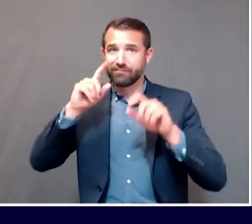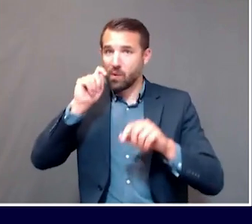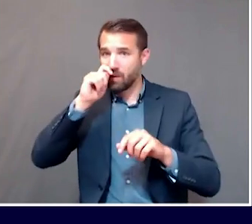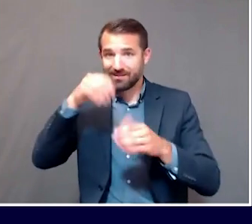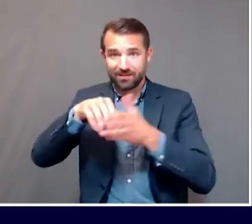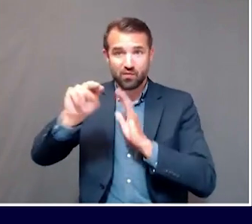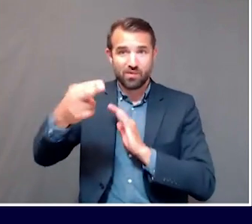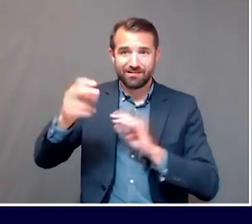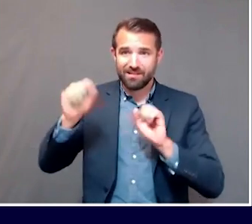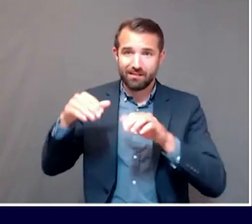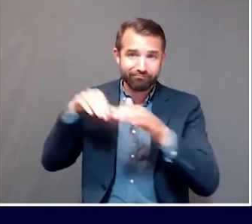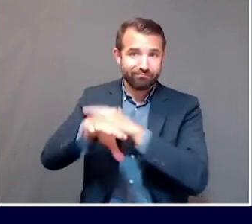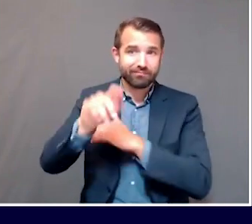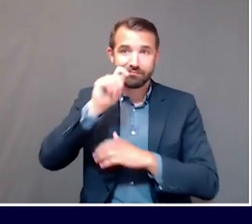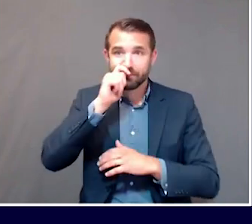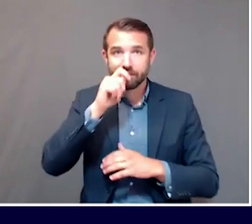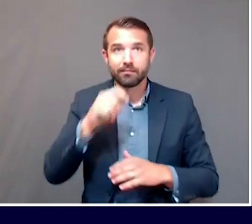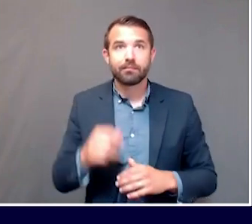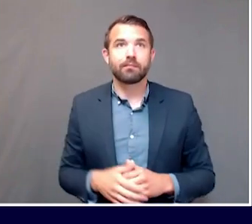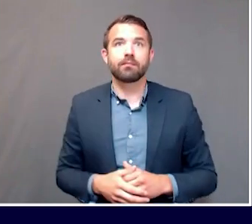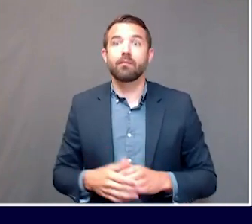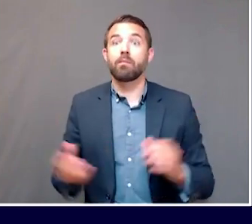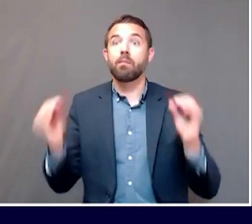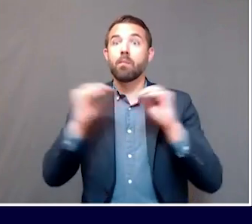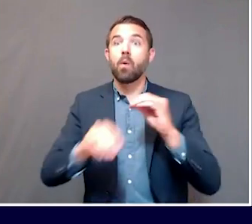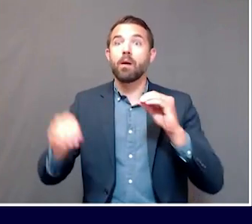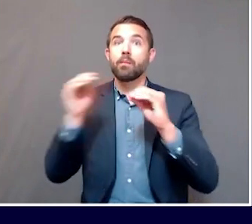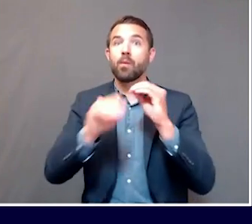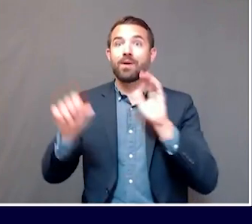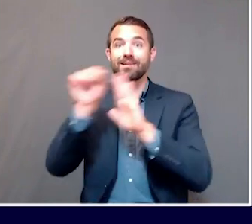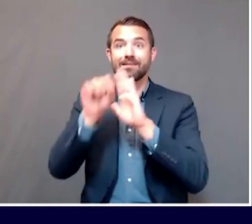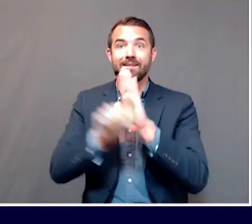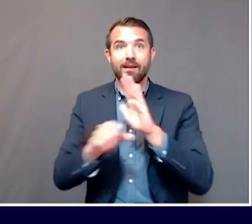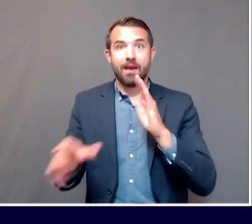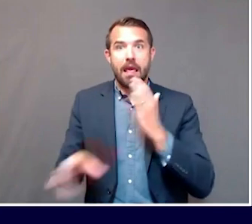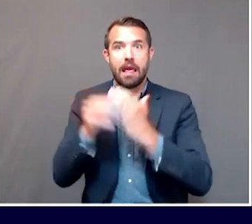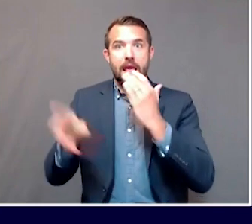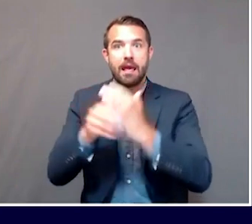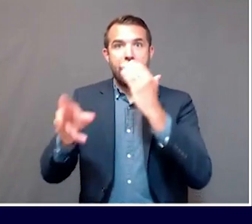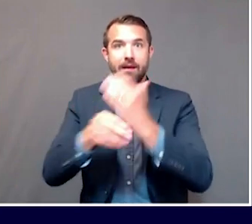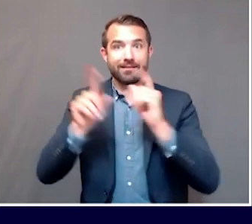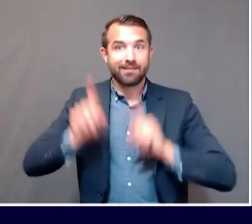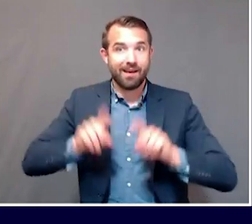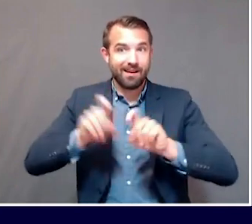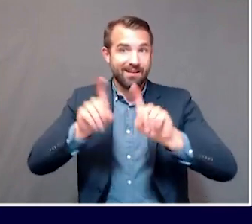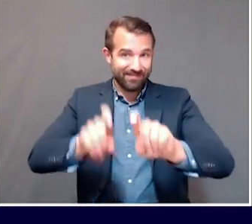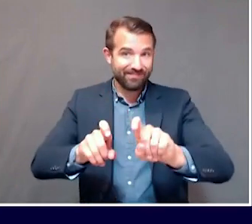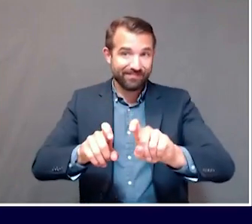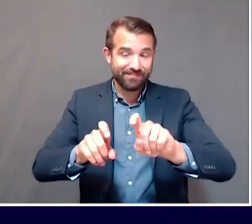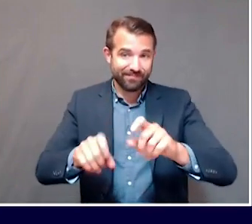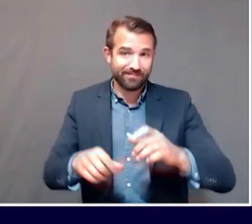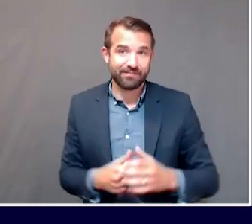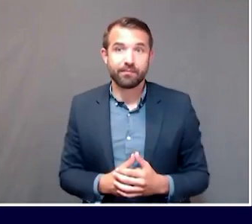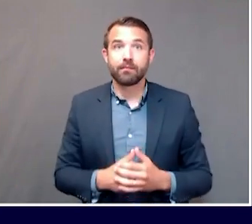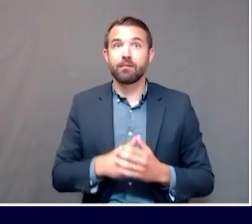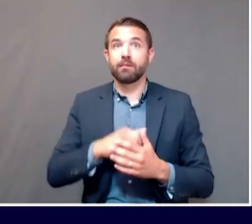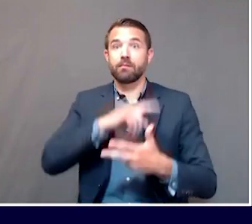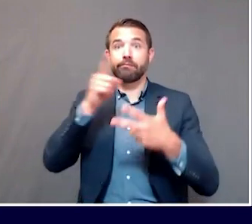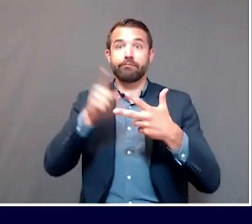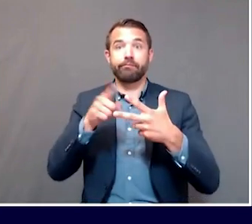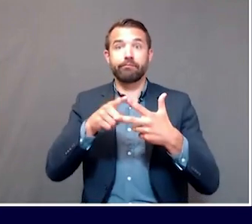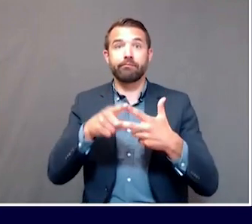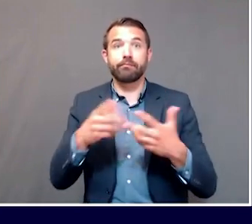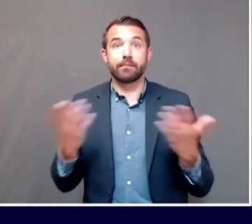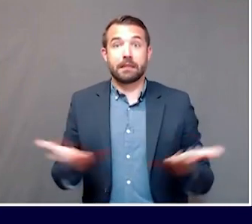a large number of states and a growing number of states, are expanding testing. 2, as I mentioned, here in Maine, we have a dozen and growing sites